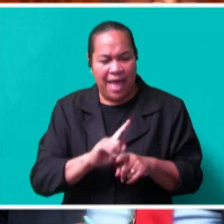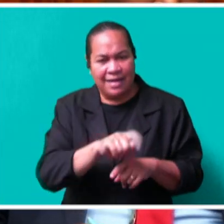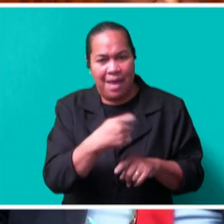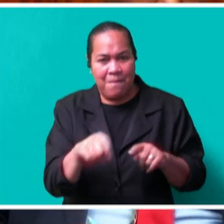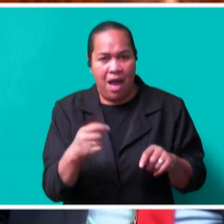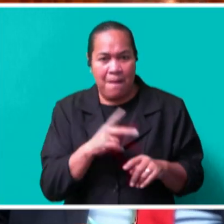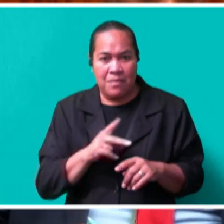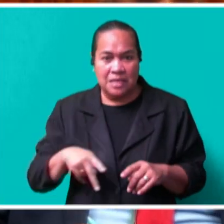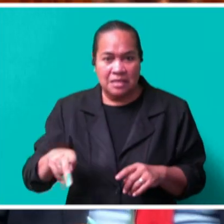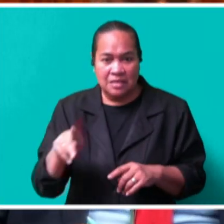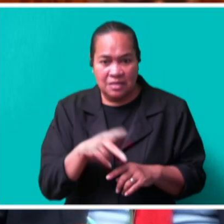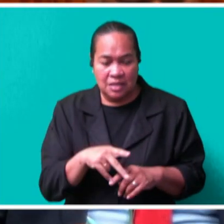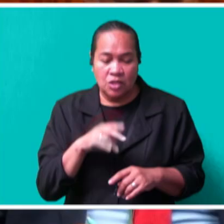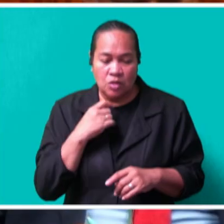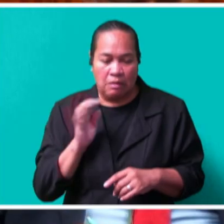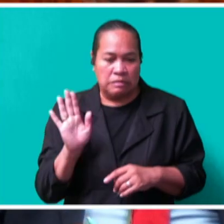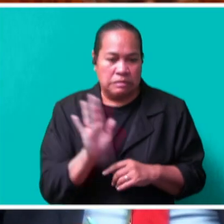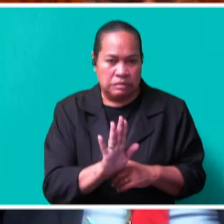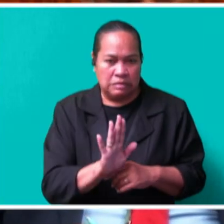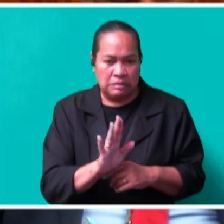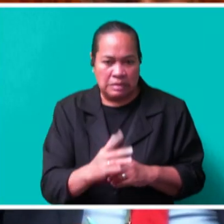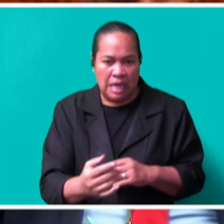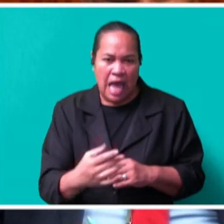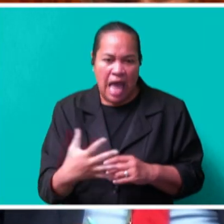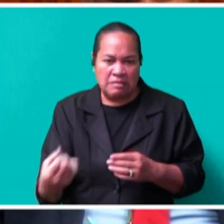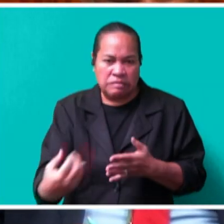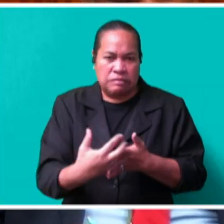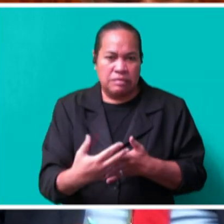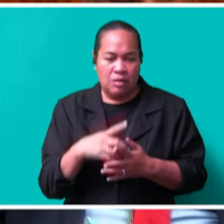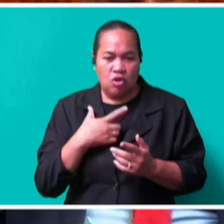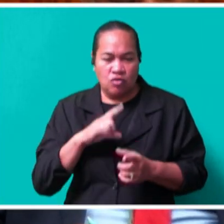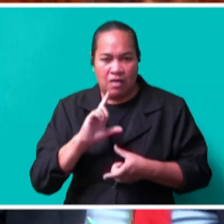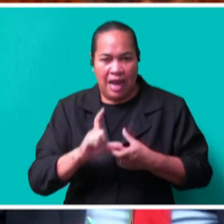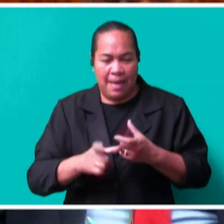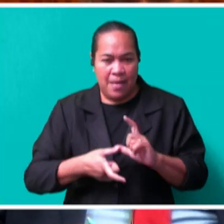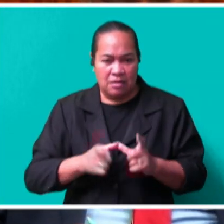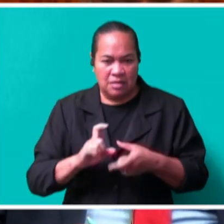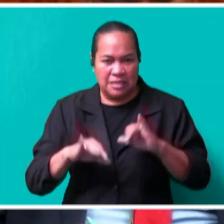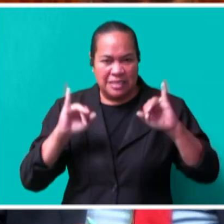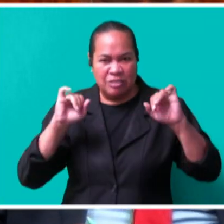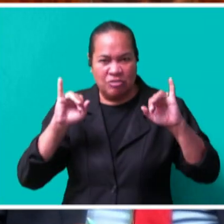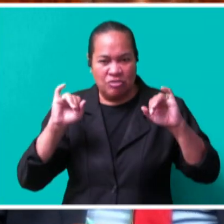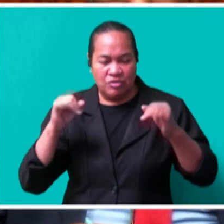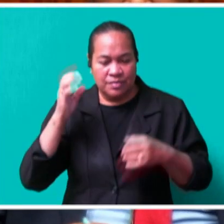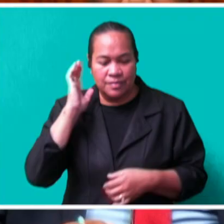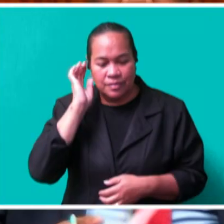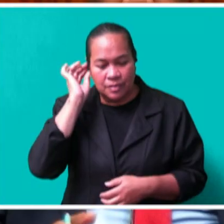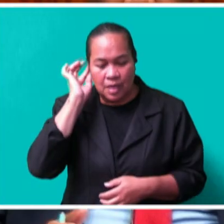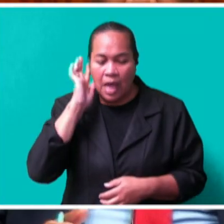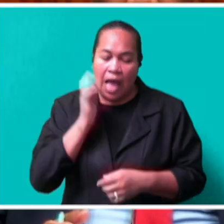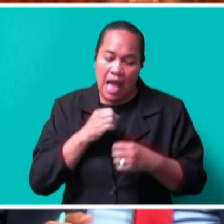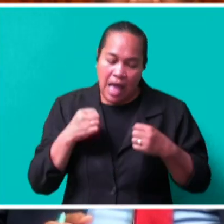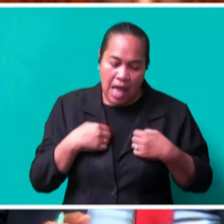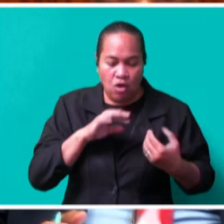stands on the front line of climate crisis. Our coastal communities, the vanua that we have held our people